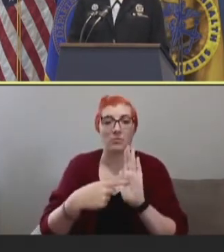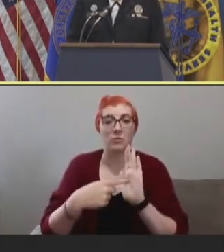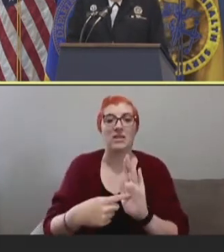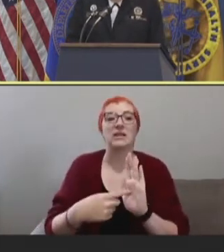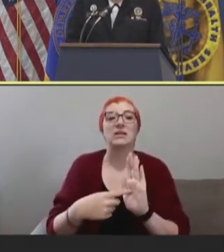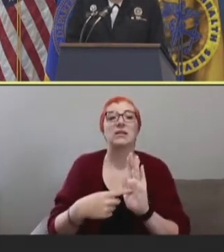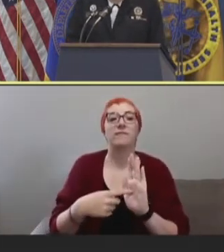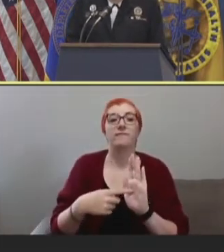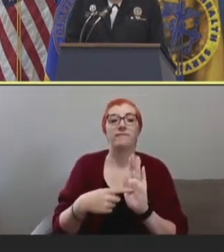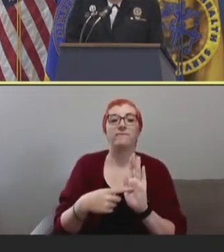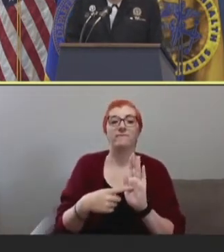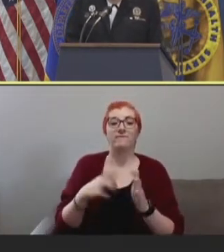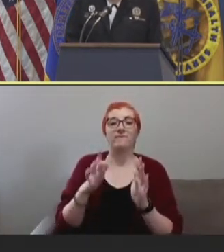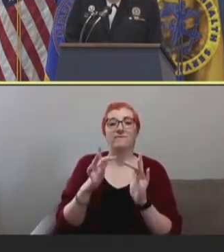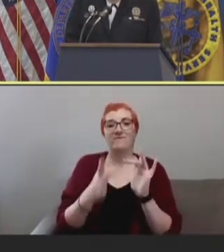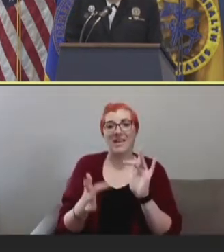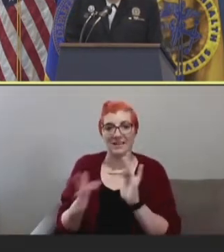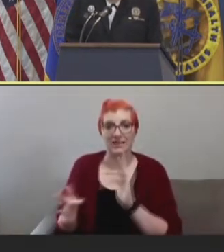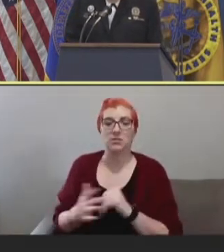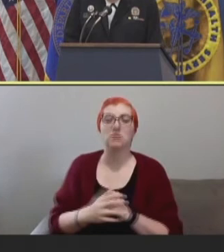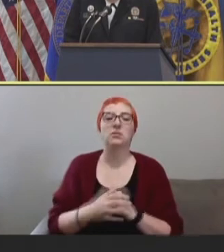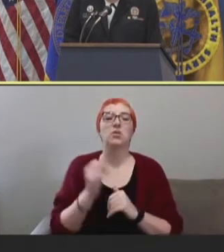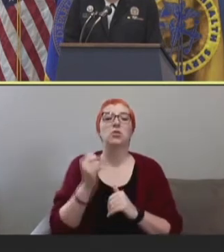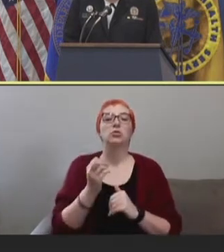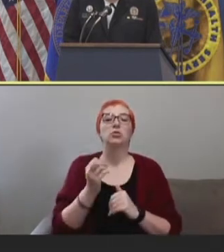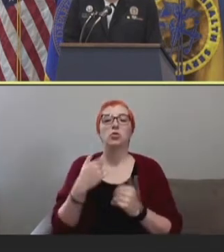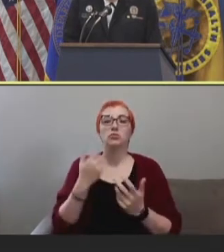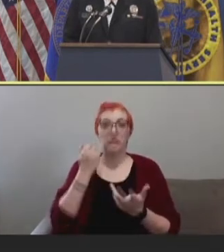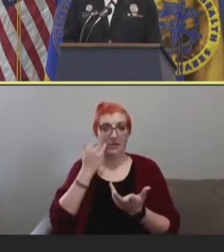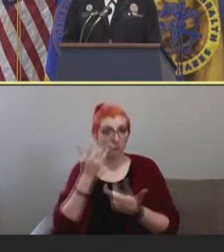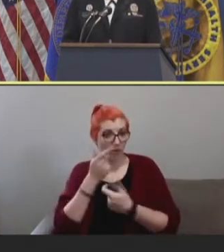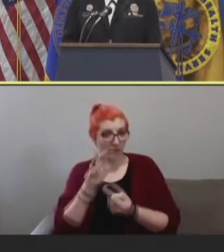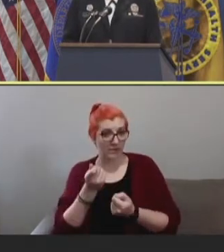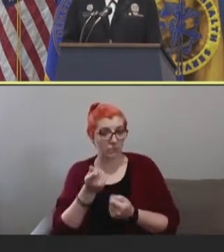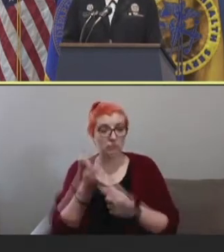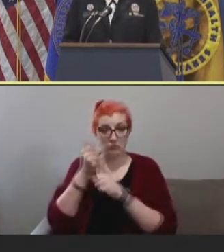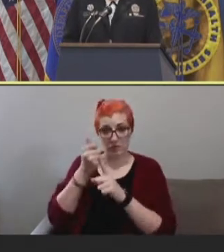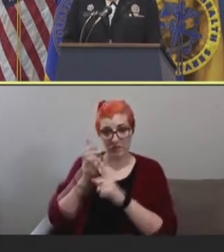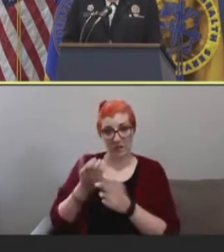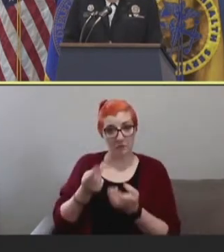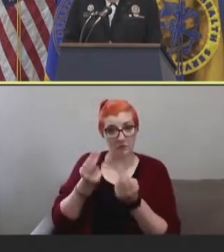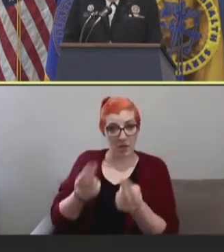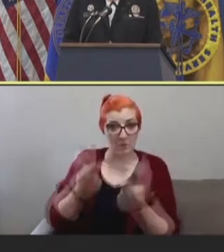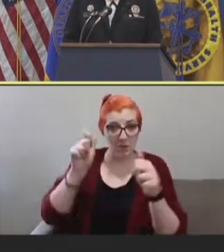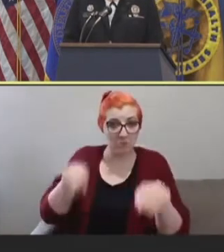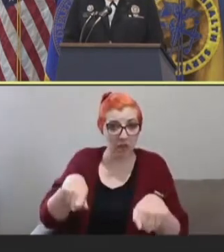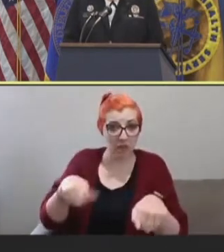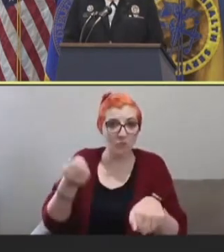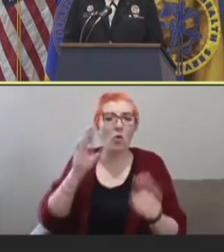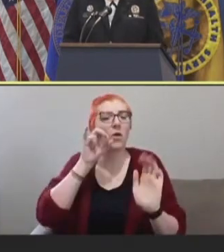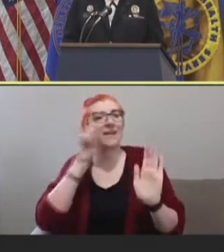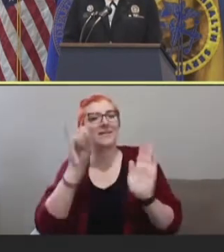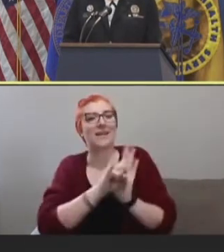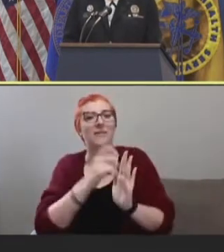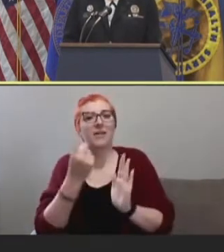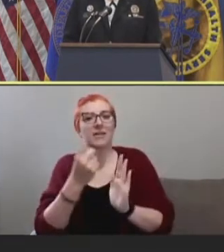vacancies. I encourage those who are interested to consider either self-nominating or identifying someone to nominate